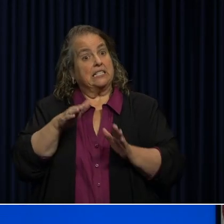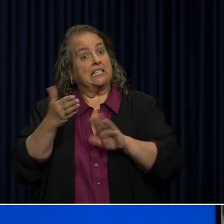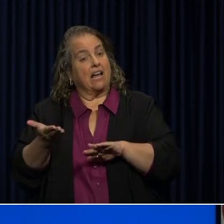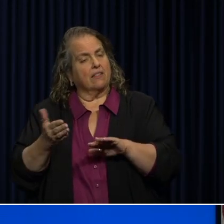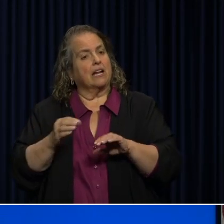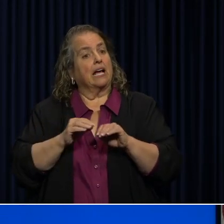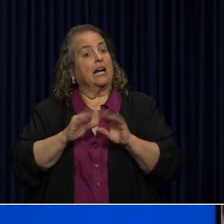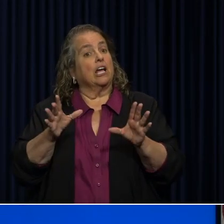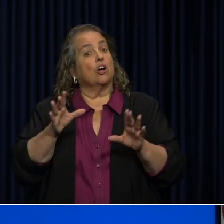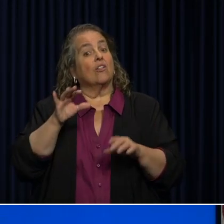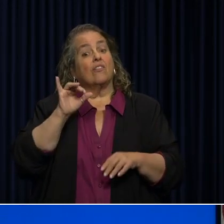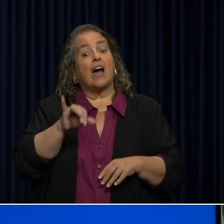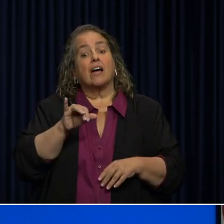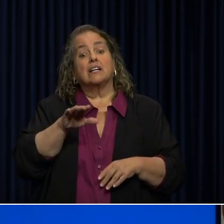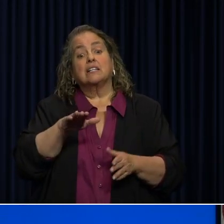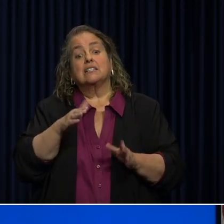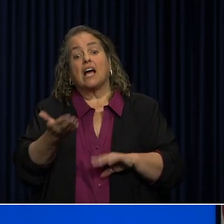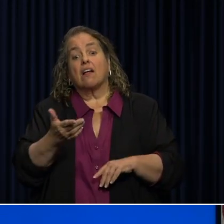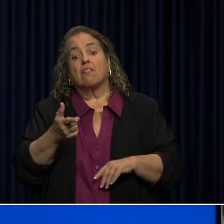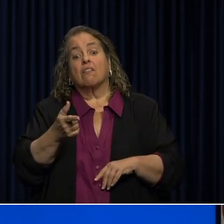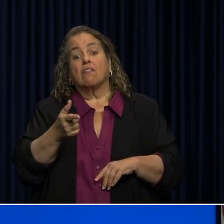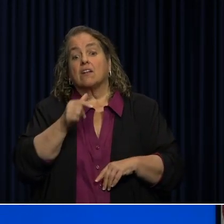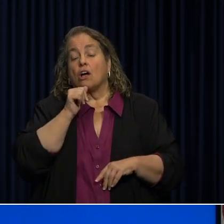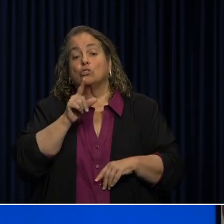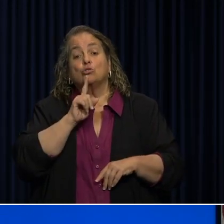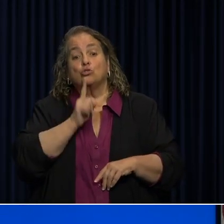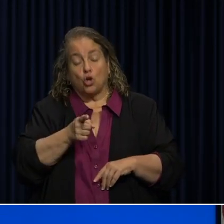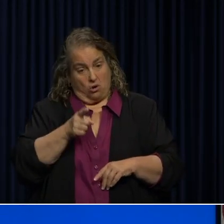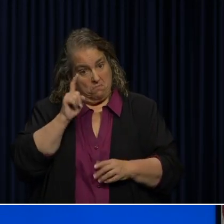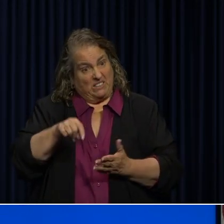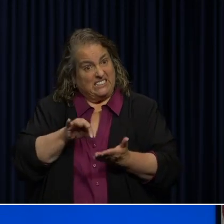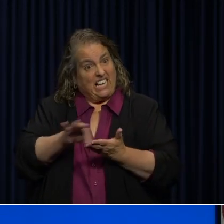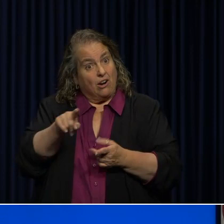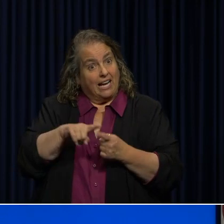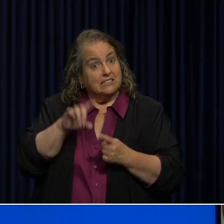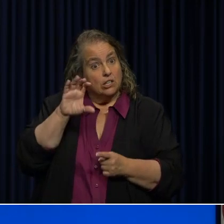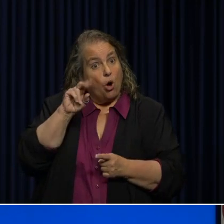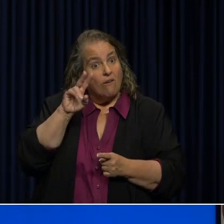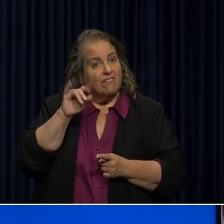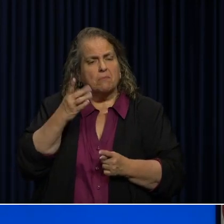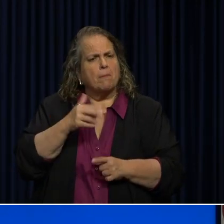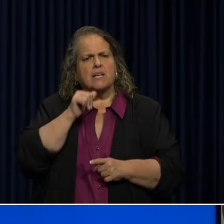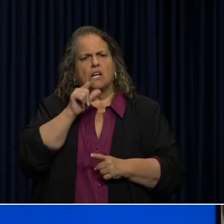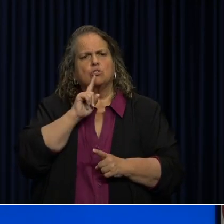counted as a COVID-19 death. Is that true for Kentucky's cases?